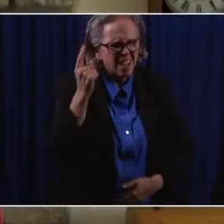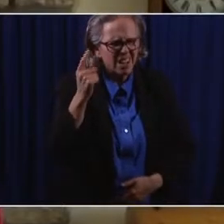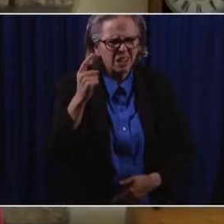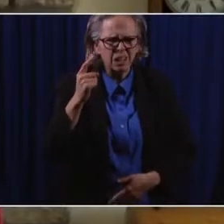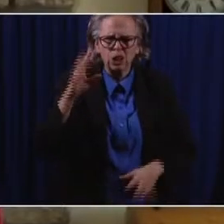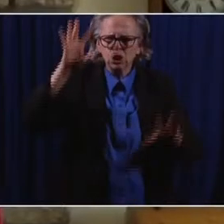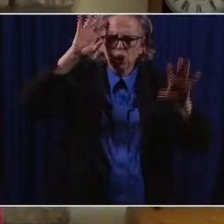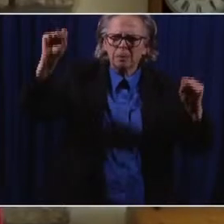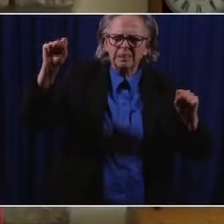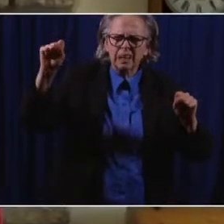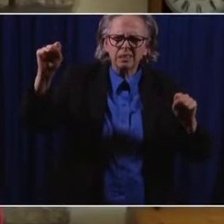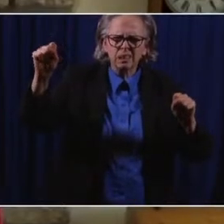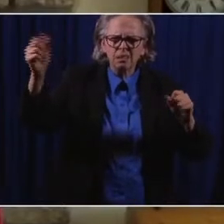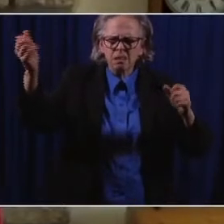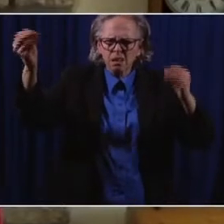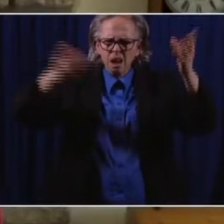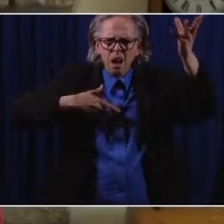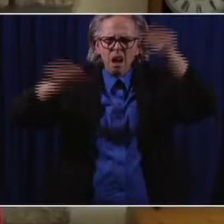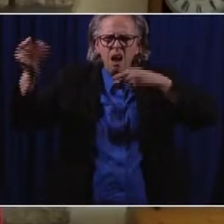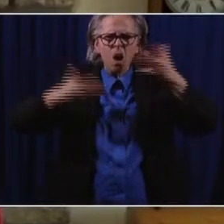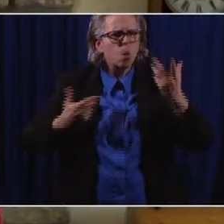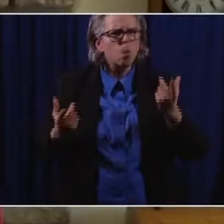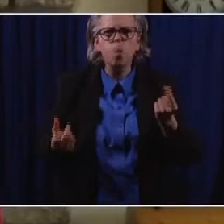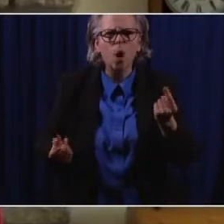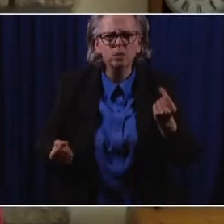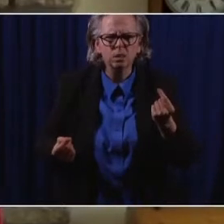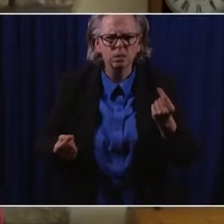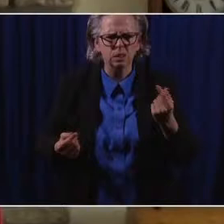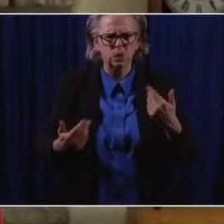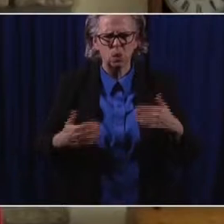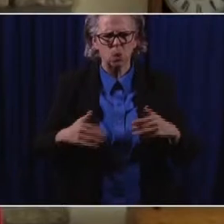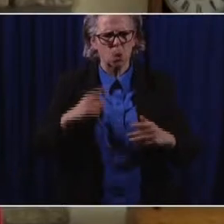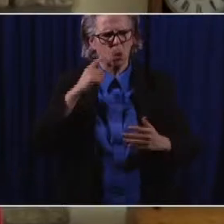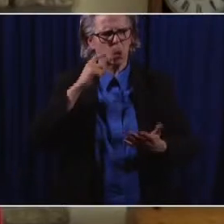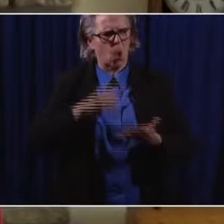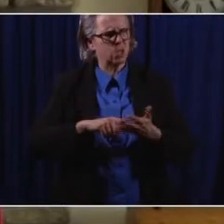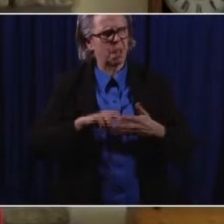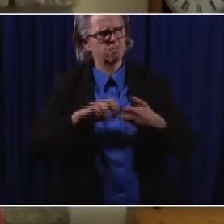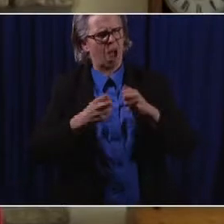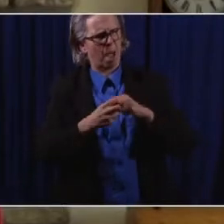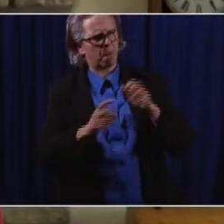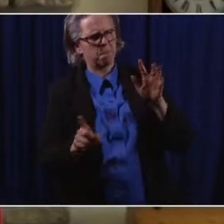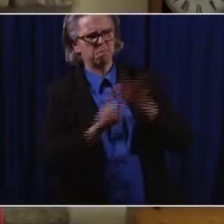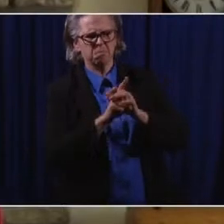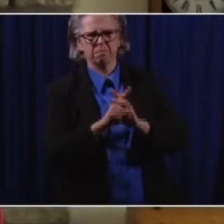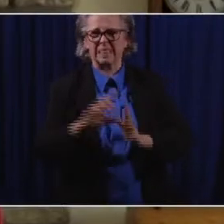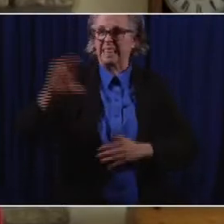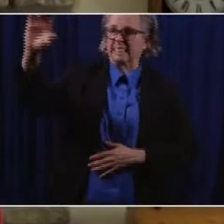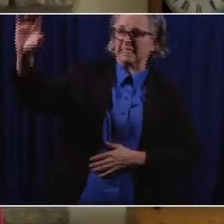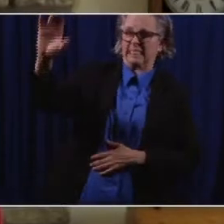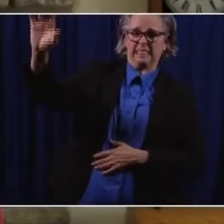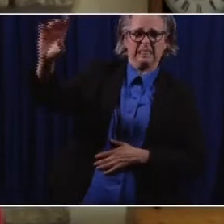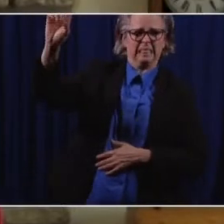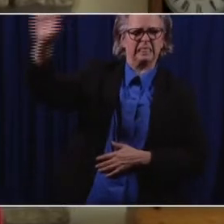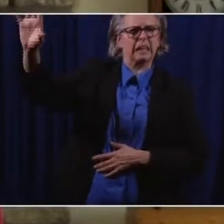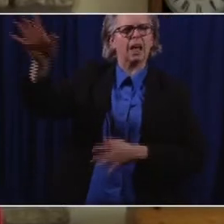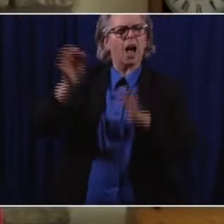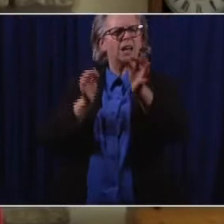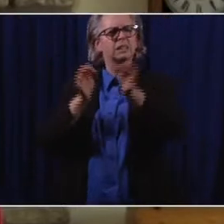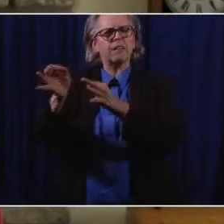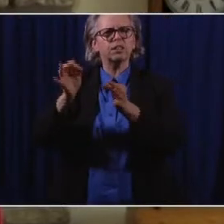the number of students who are meeting the Centers for Disease Control and Prevention's definition of close contact and are being put